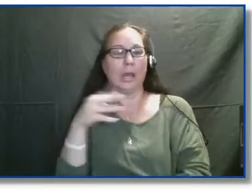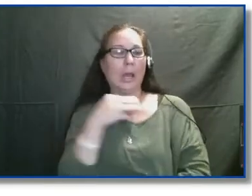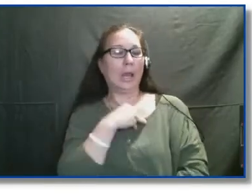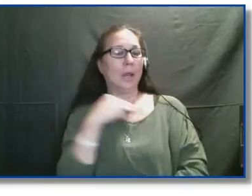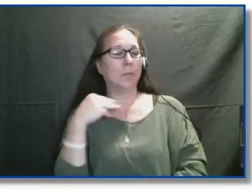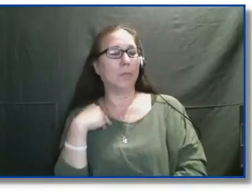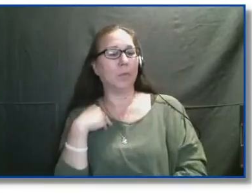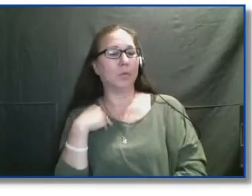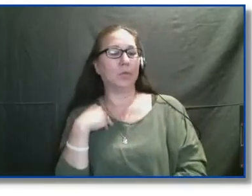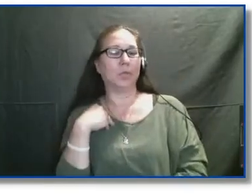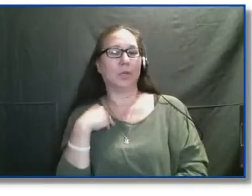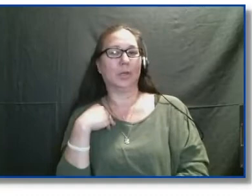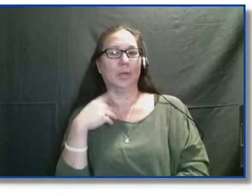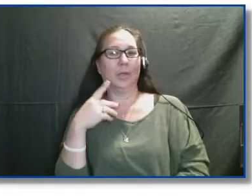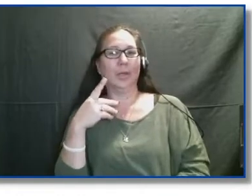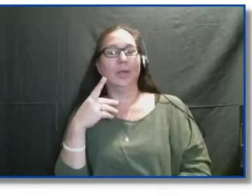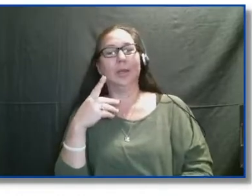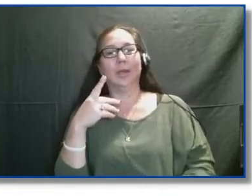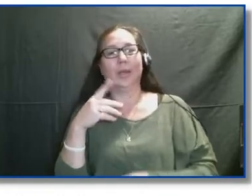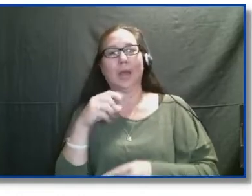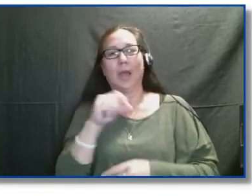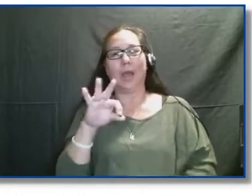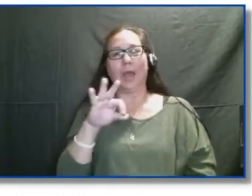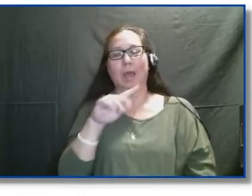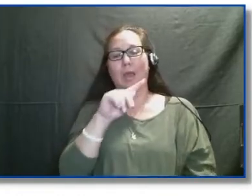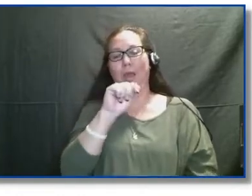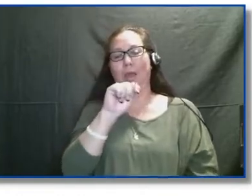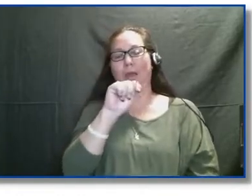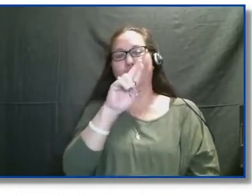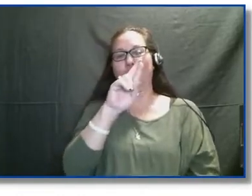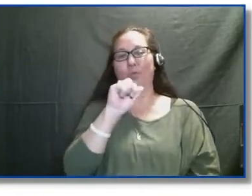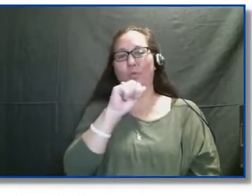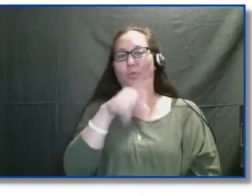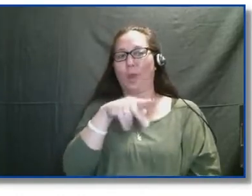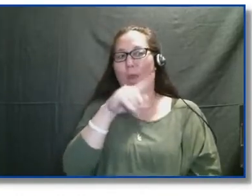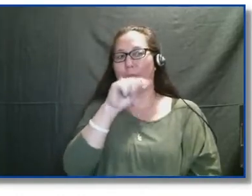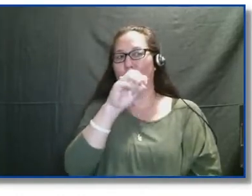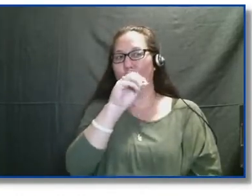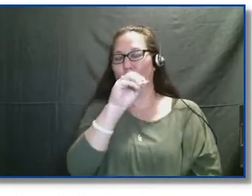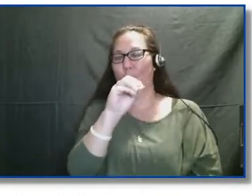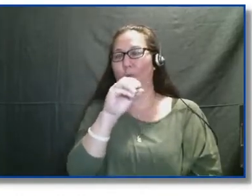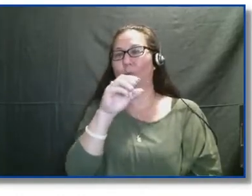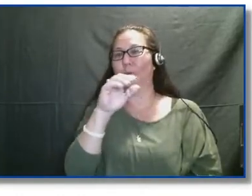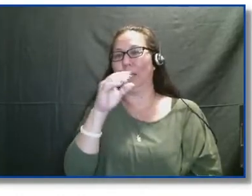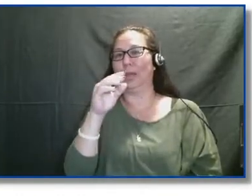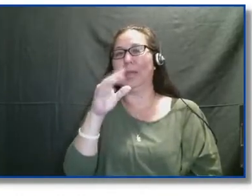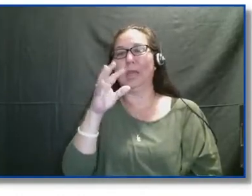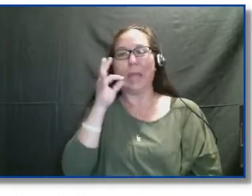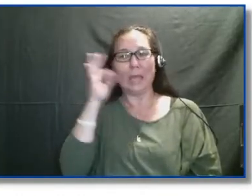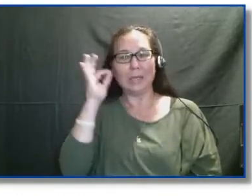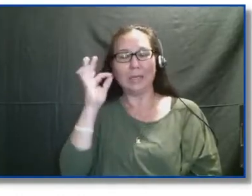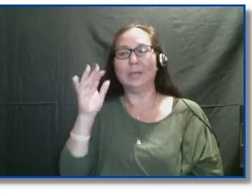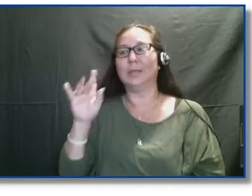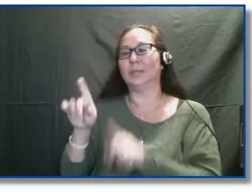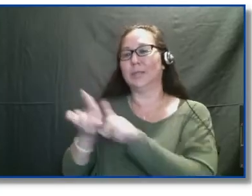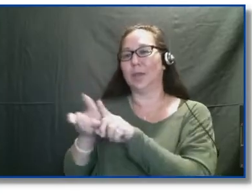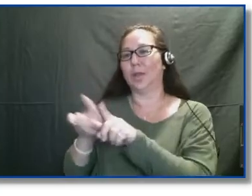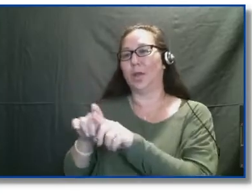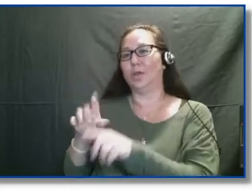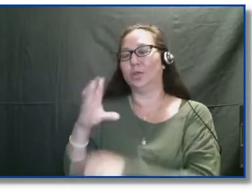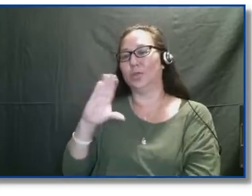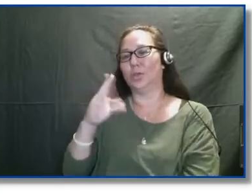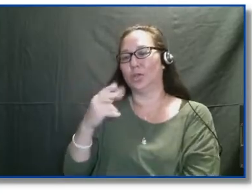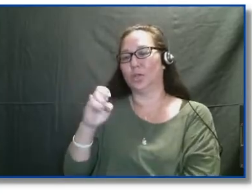of Choctaw Indians and is of Cherokee descent. And right here also in Kendall Square, we have the piece by